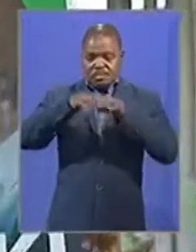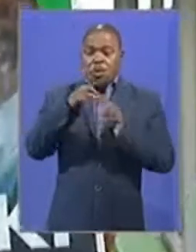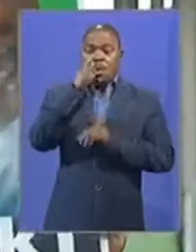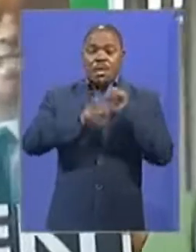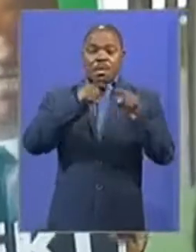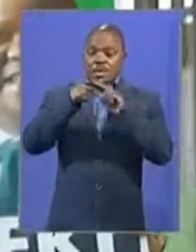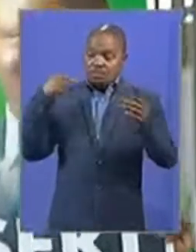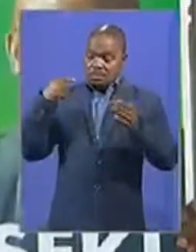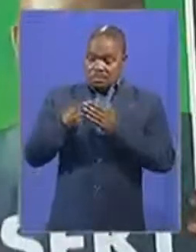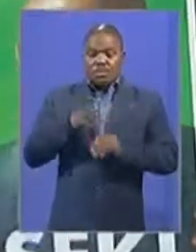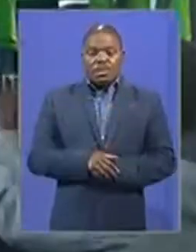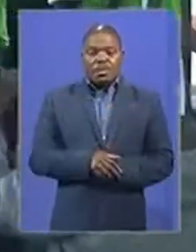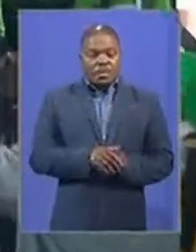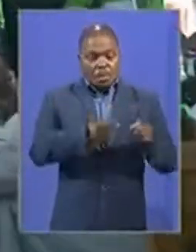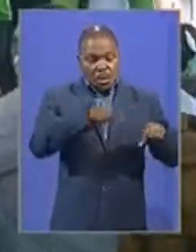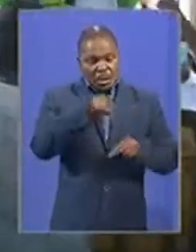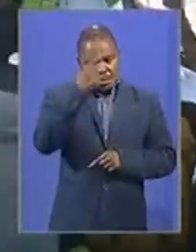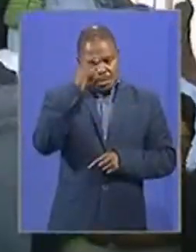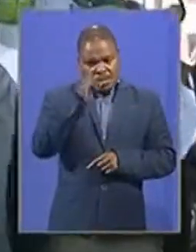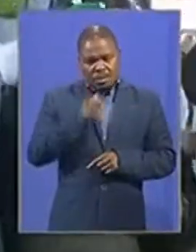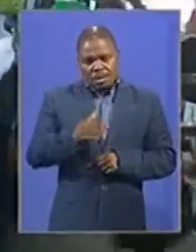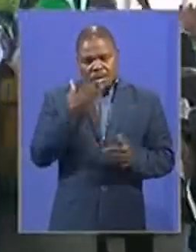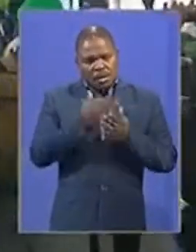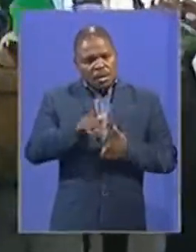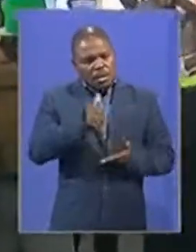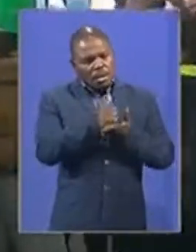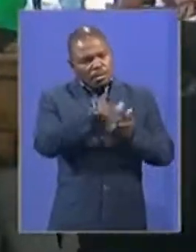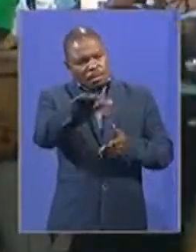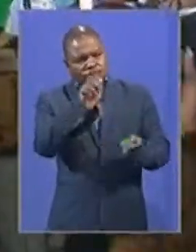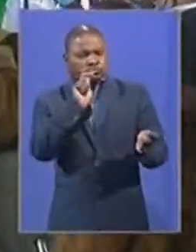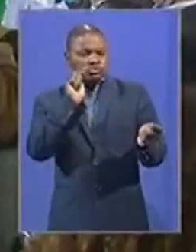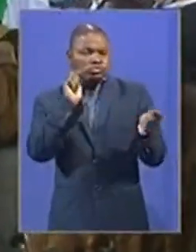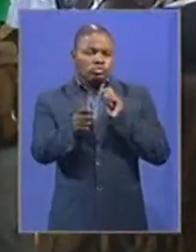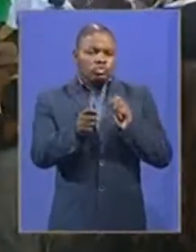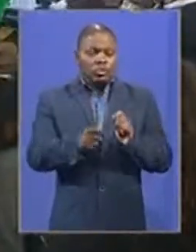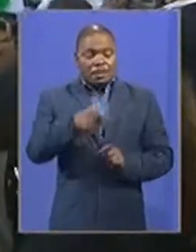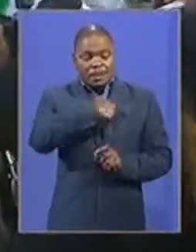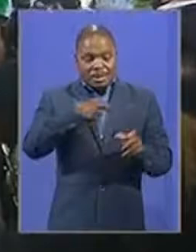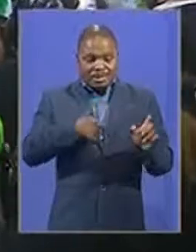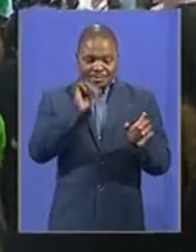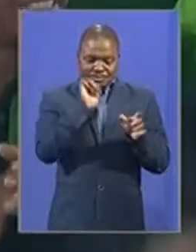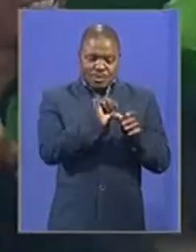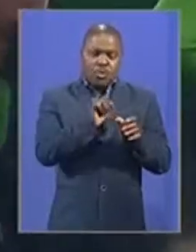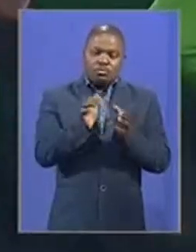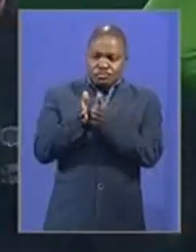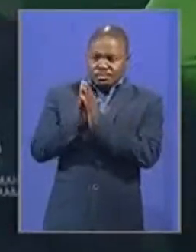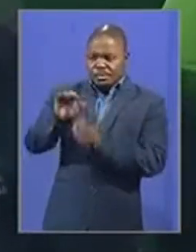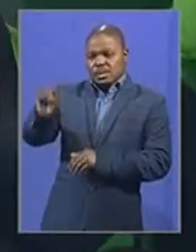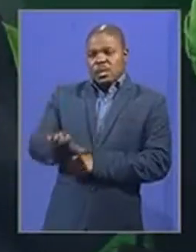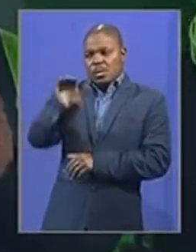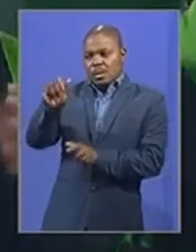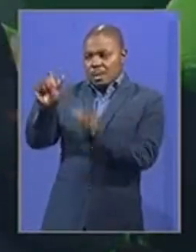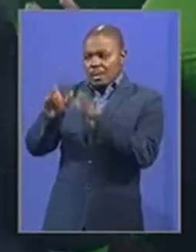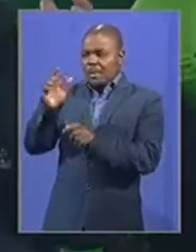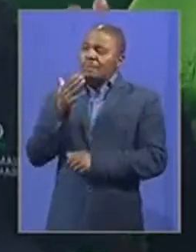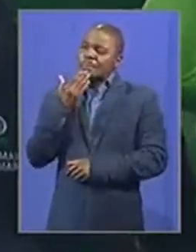e tlhamilwe e dumela gore e ka tlisa diphetogo. Moporesidente wa Lekoko o ikuetse go maAforika Borwa go bothologa